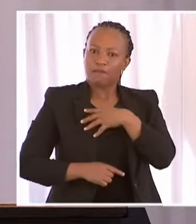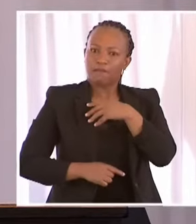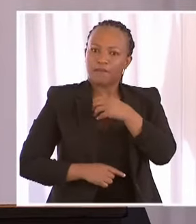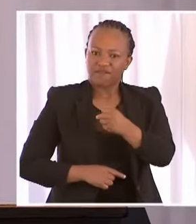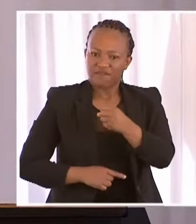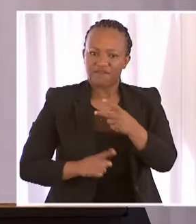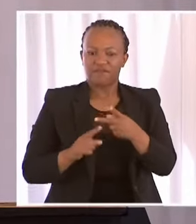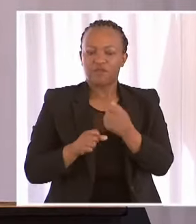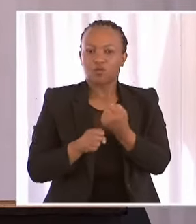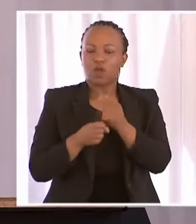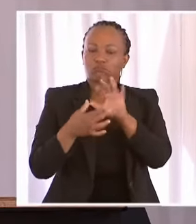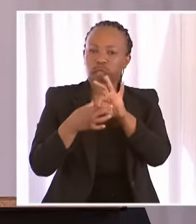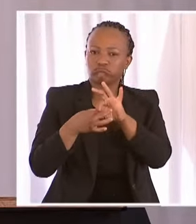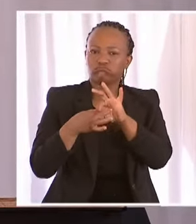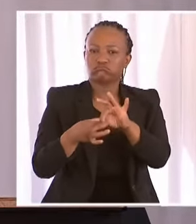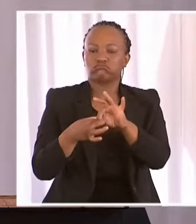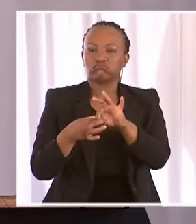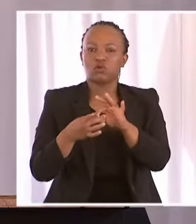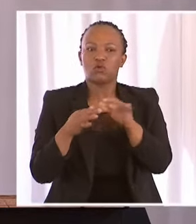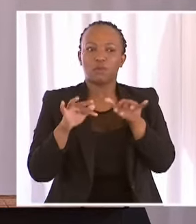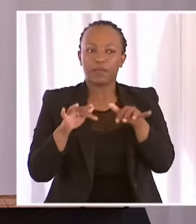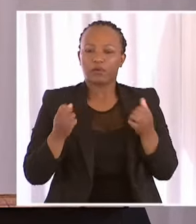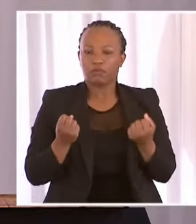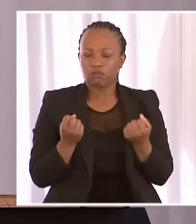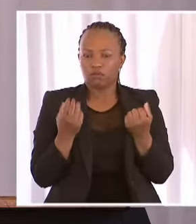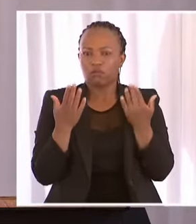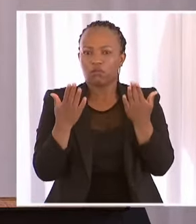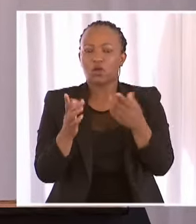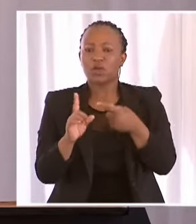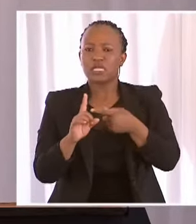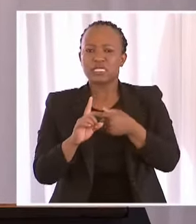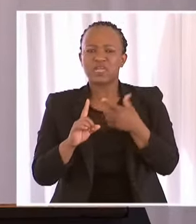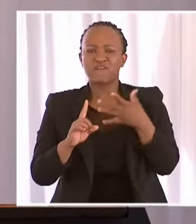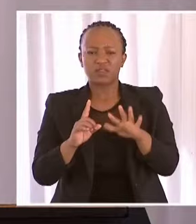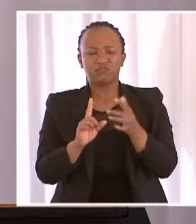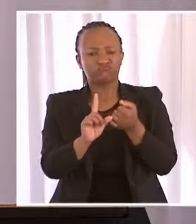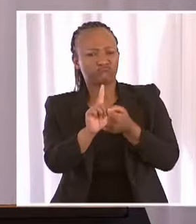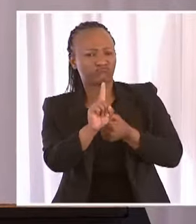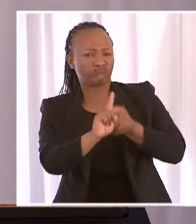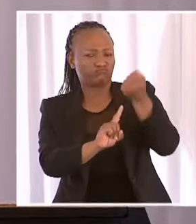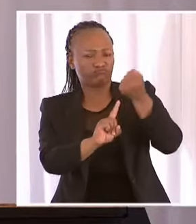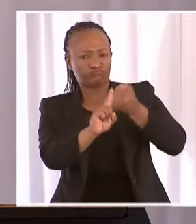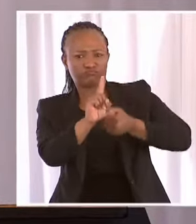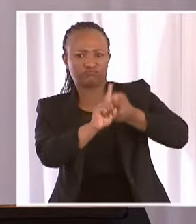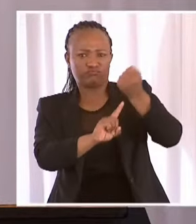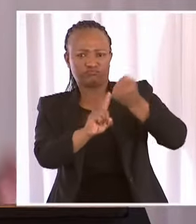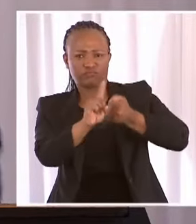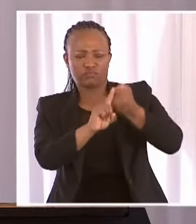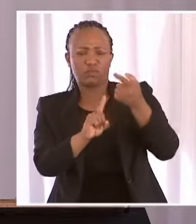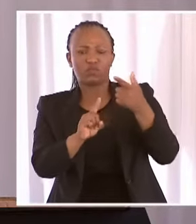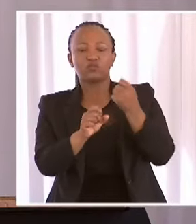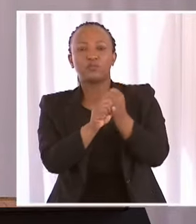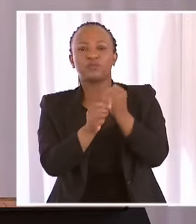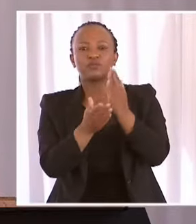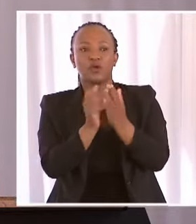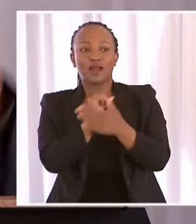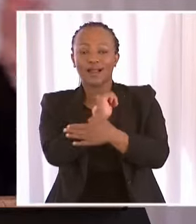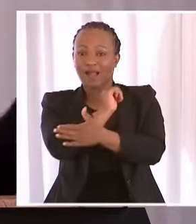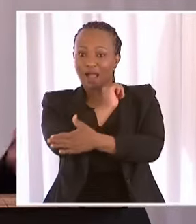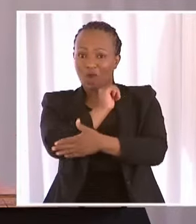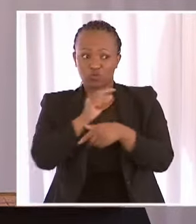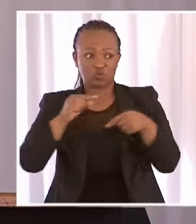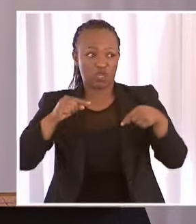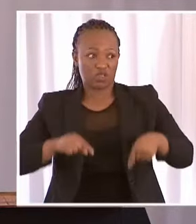serving our people in a struggle which he helped so much to do to bring about the liberation of our country